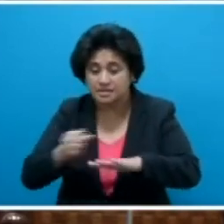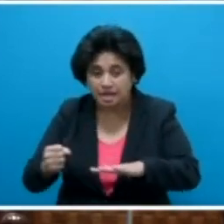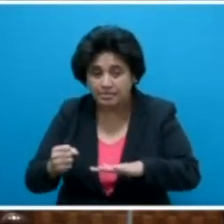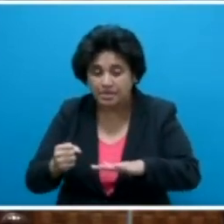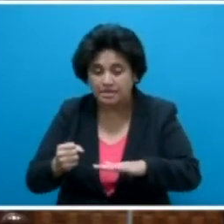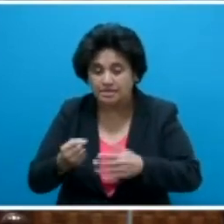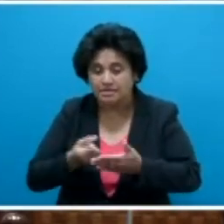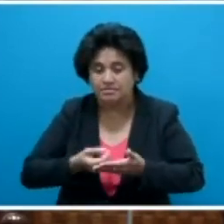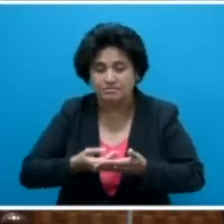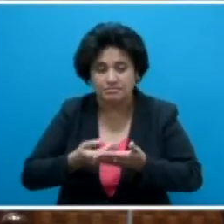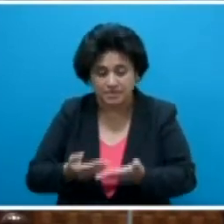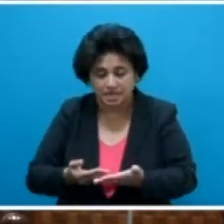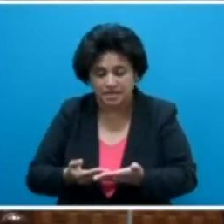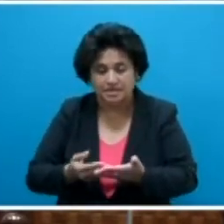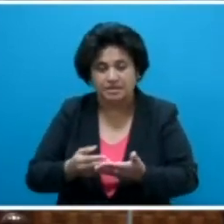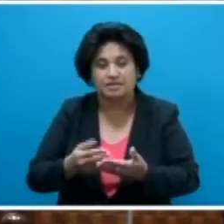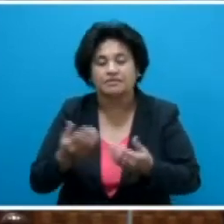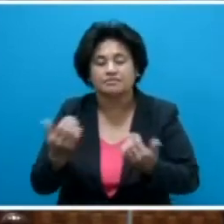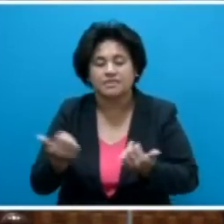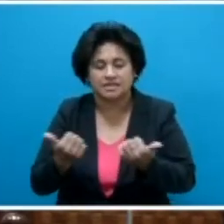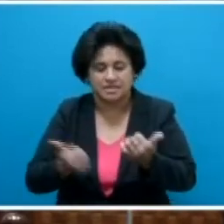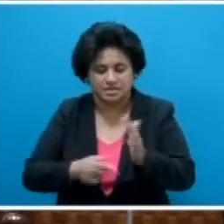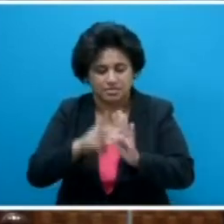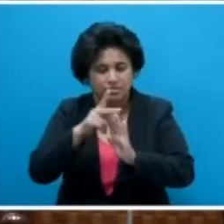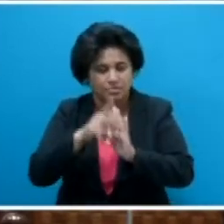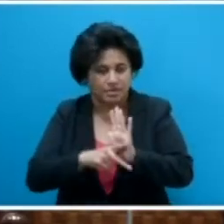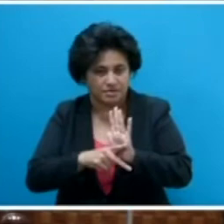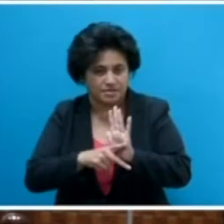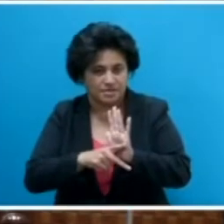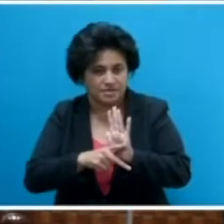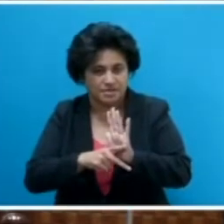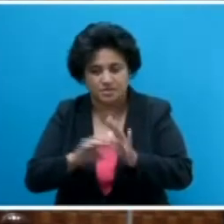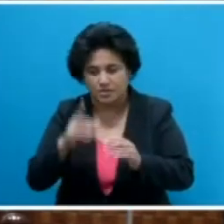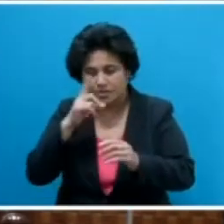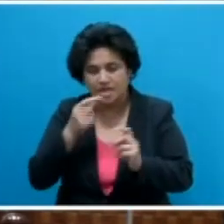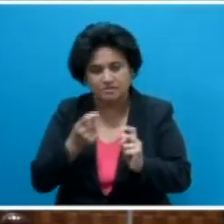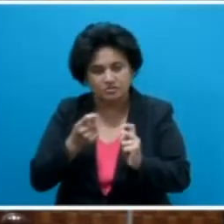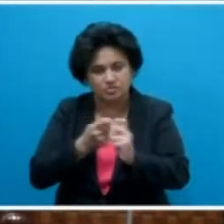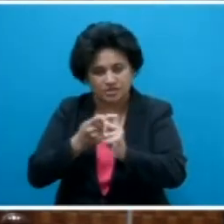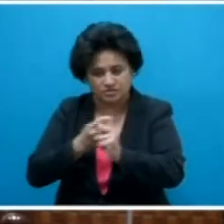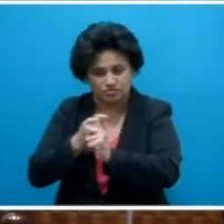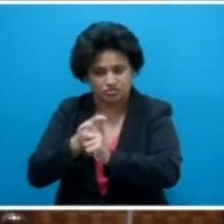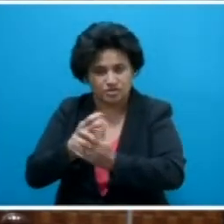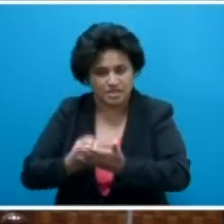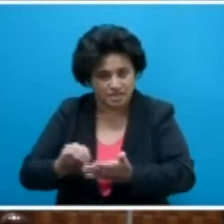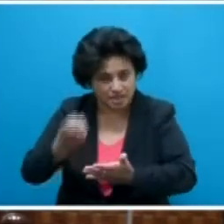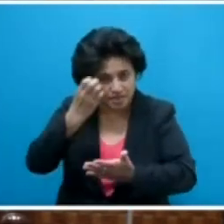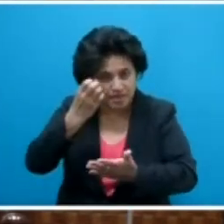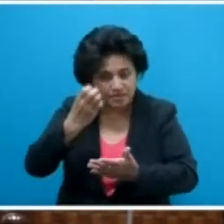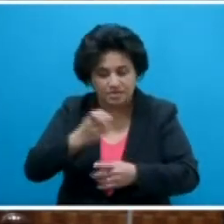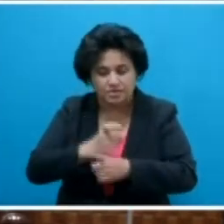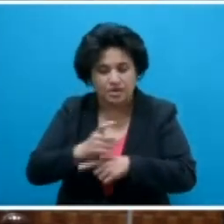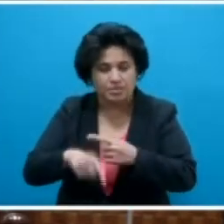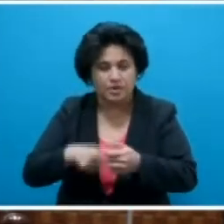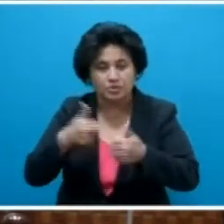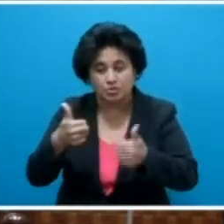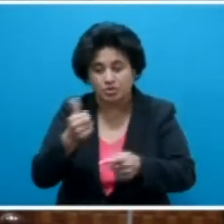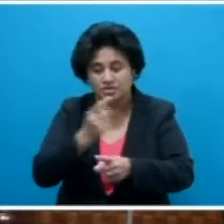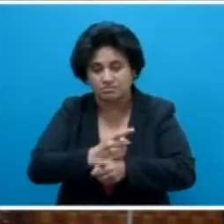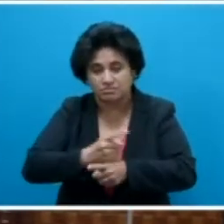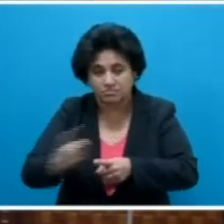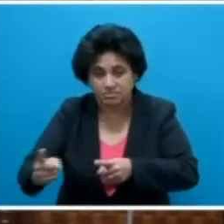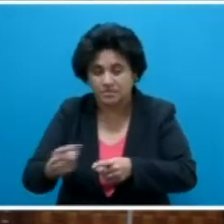legislation intended to modernize the economy, address good governance, influence global leadership